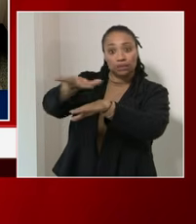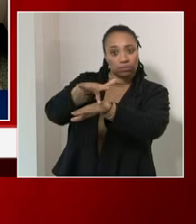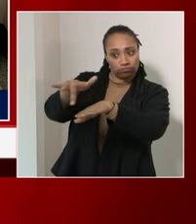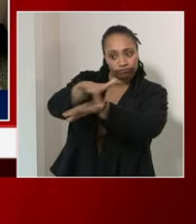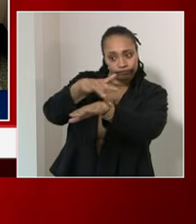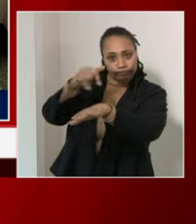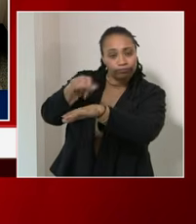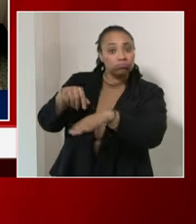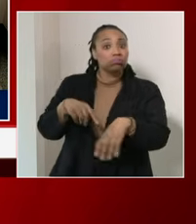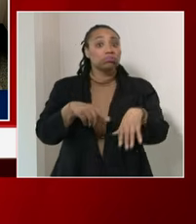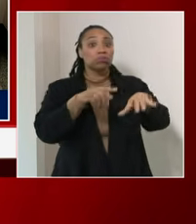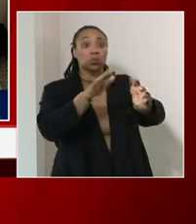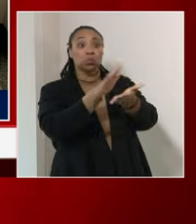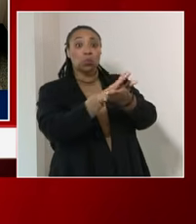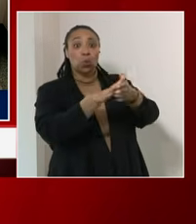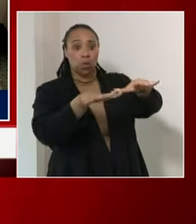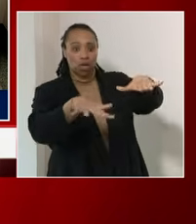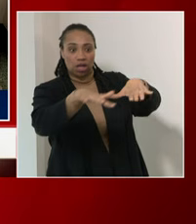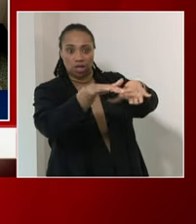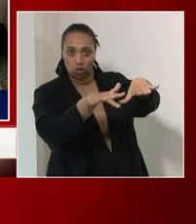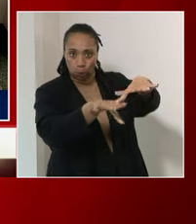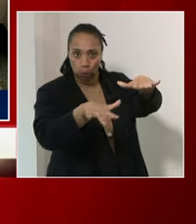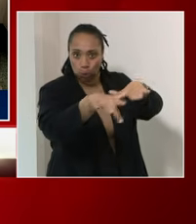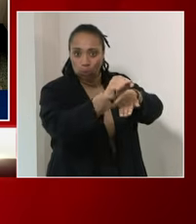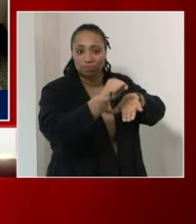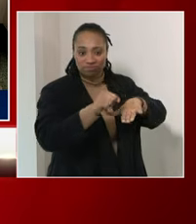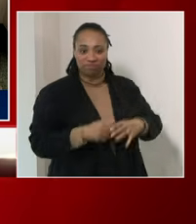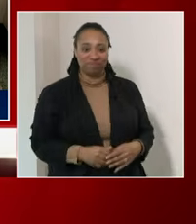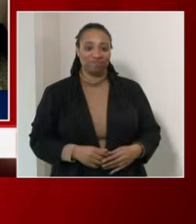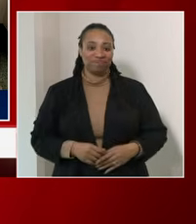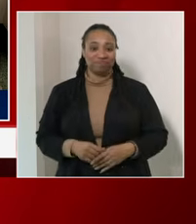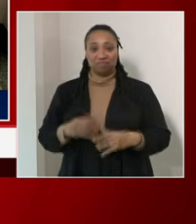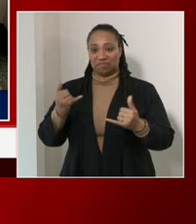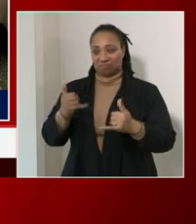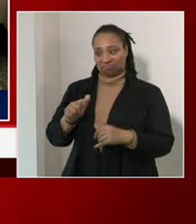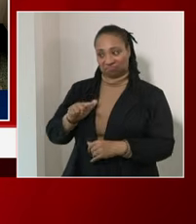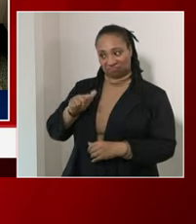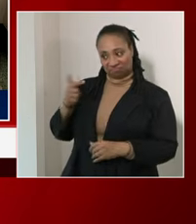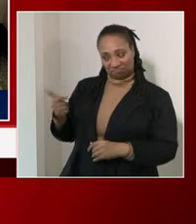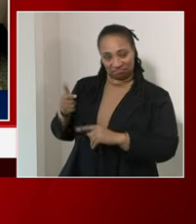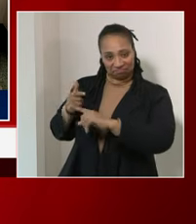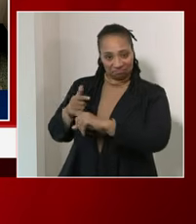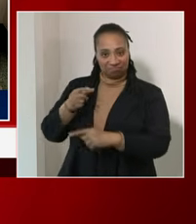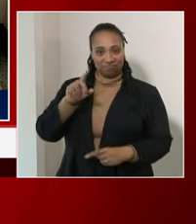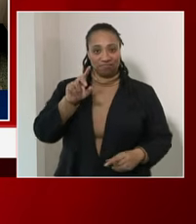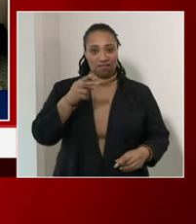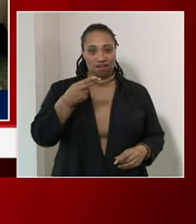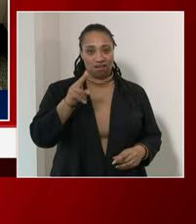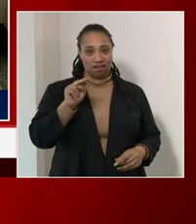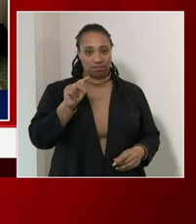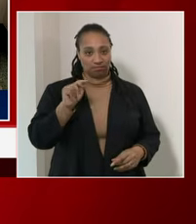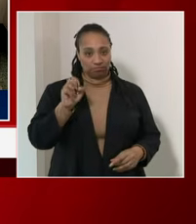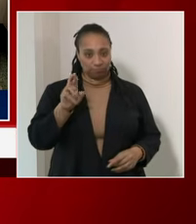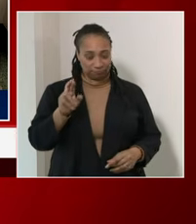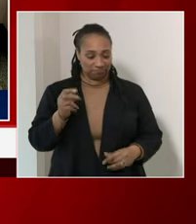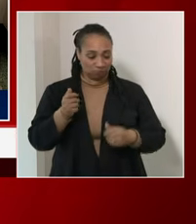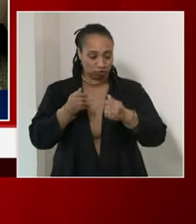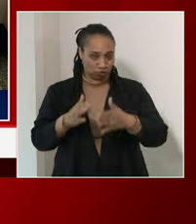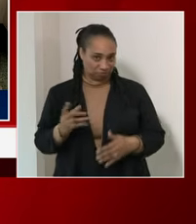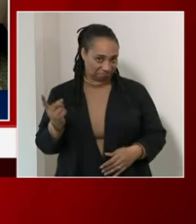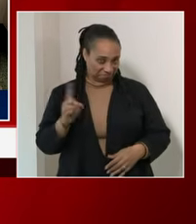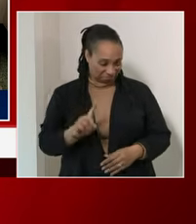Thank you, Mayor. Again, my name is Delano Hunter, and I serve as the Director of the D.C. Department of General Services. And our purview